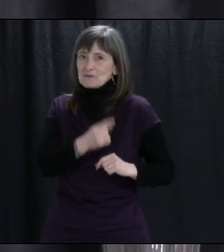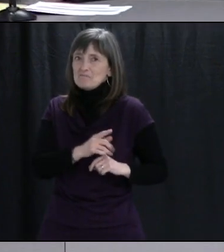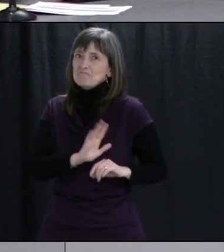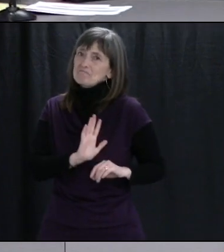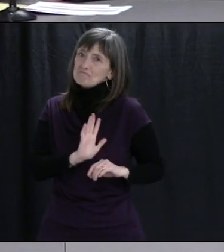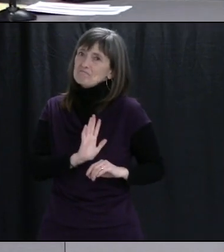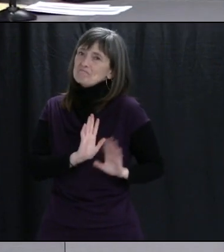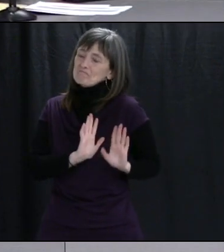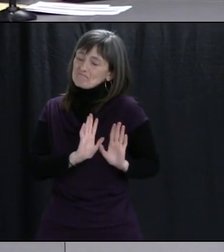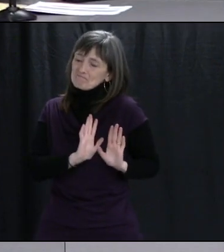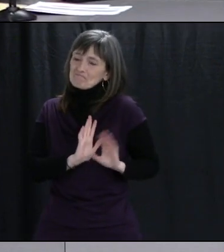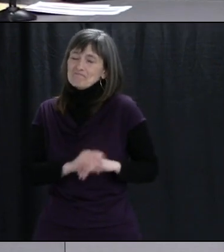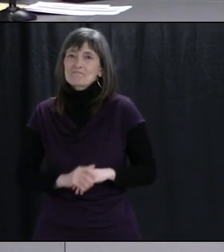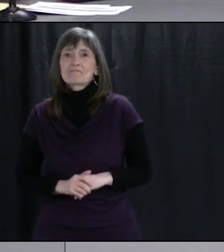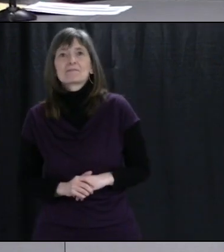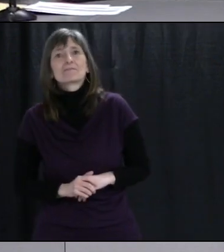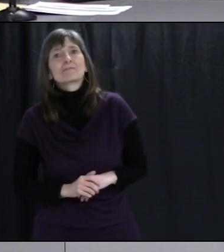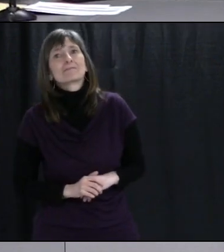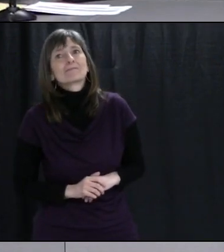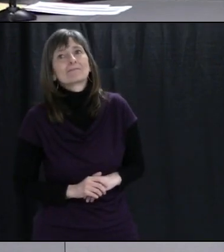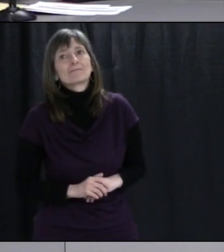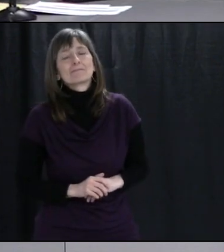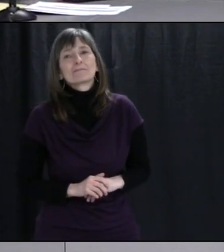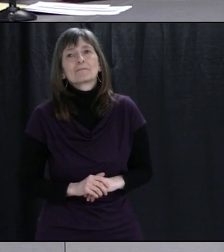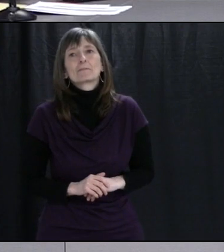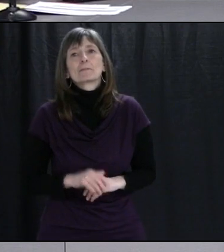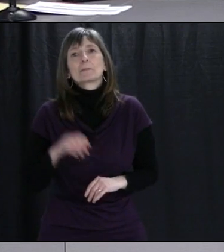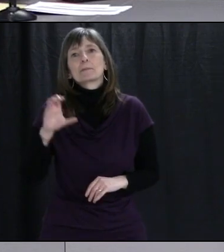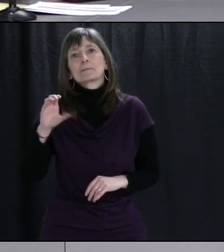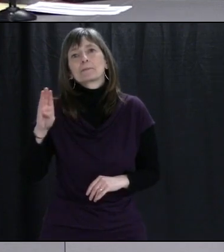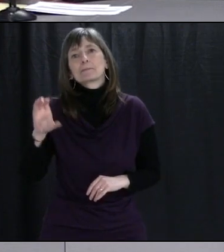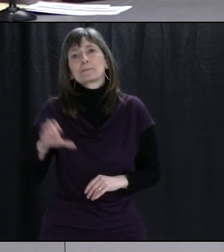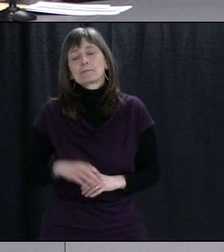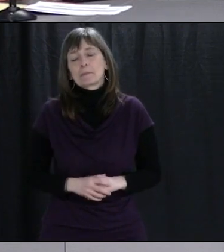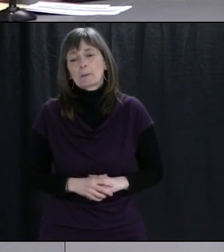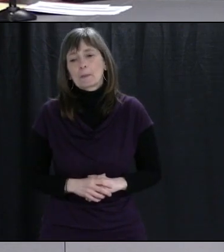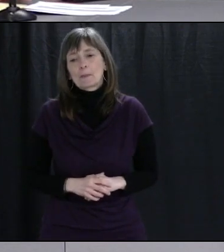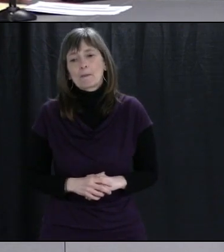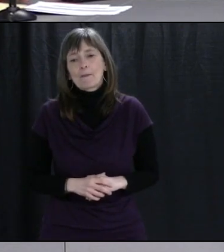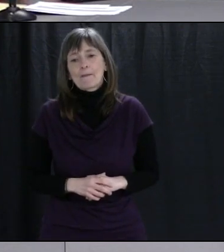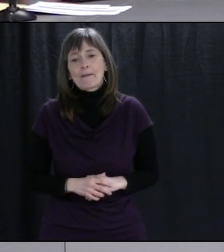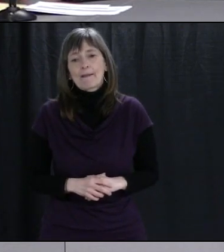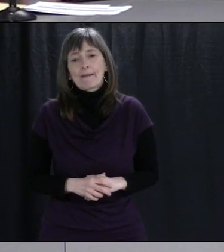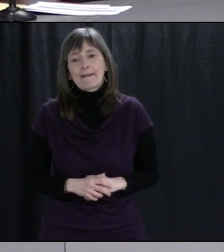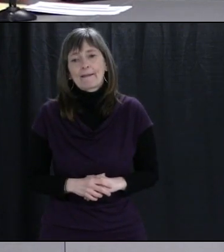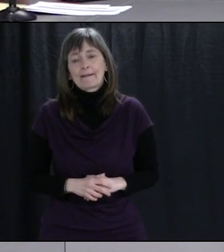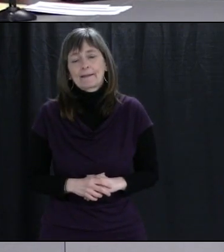Thank you. Our next question is from Peter Cowan of CBC News.